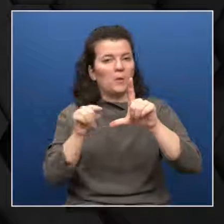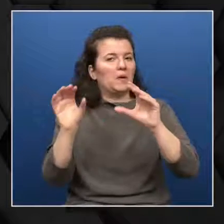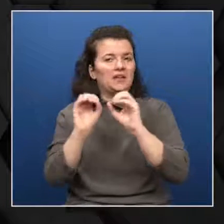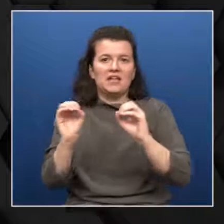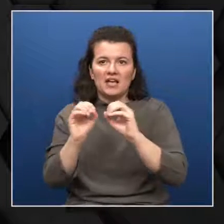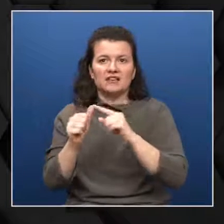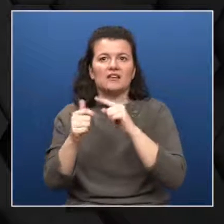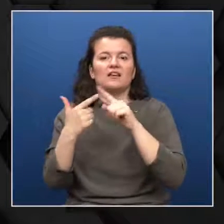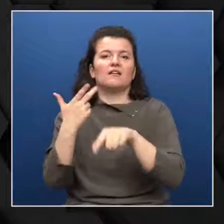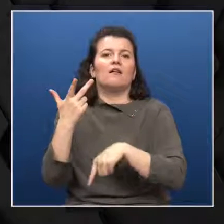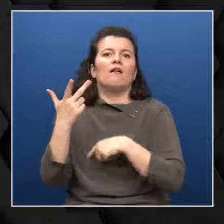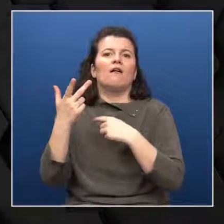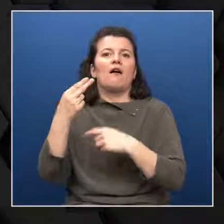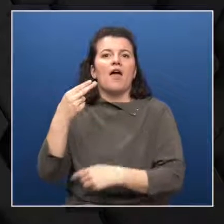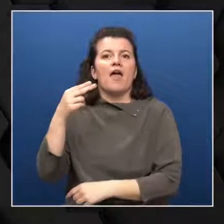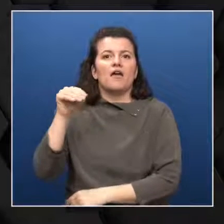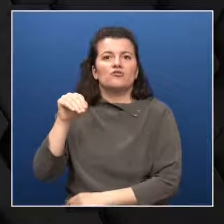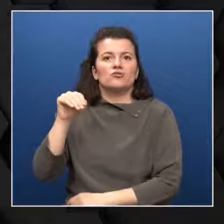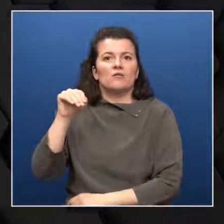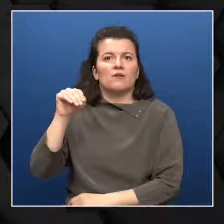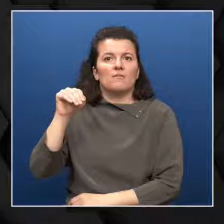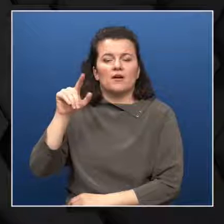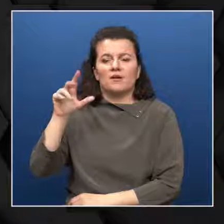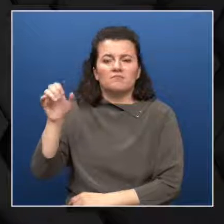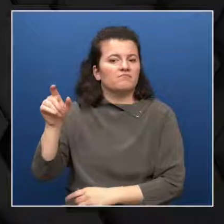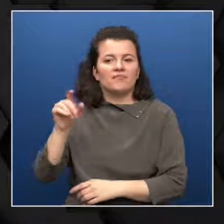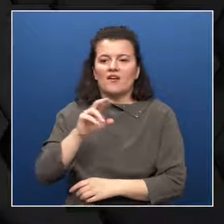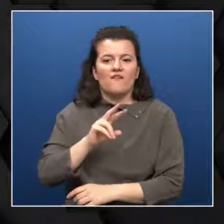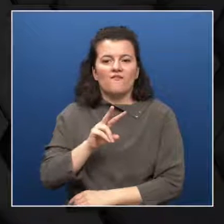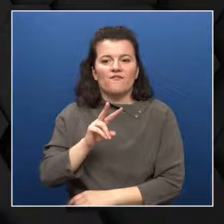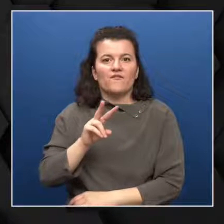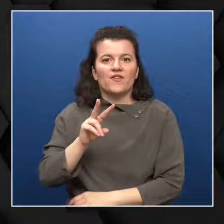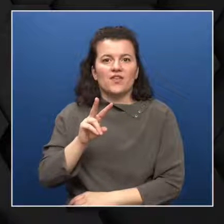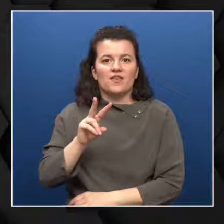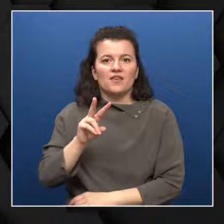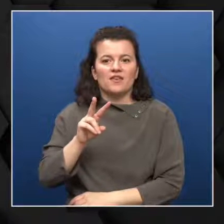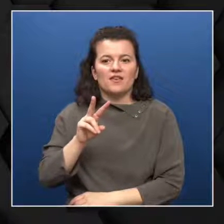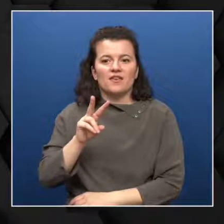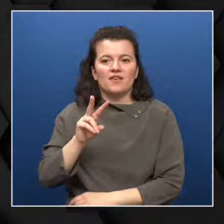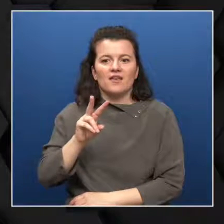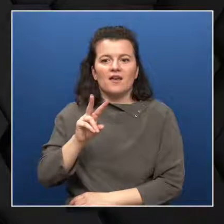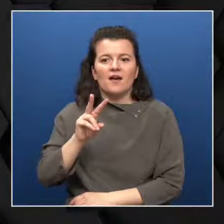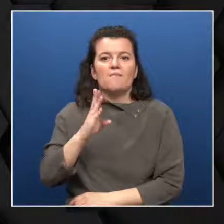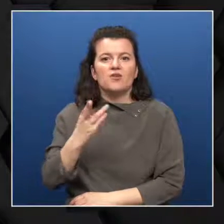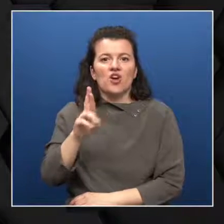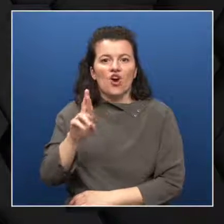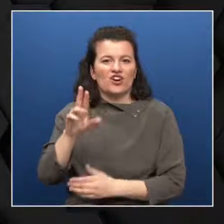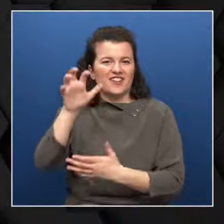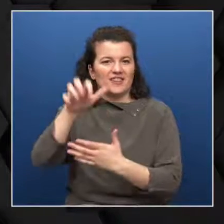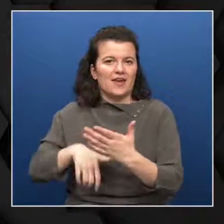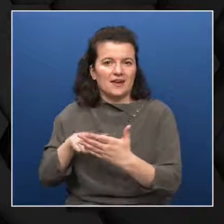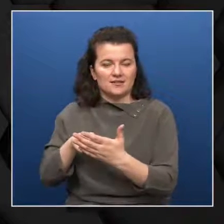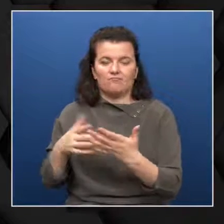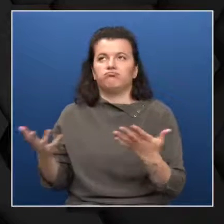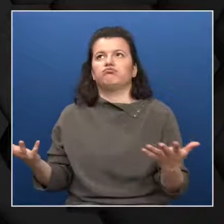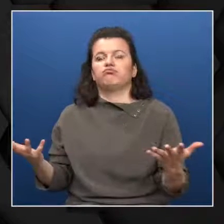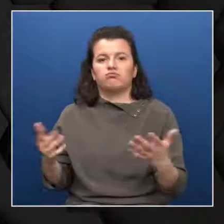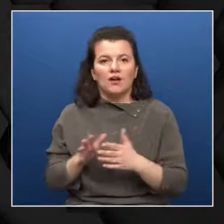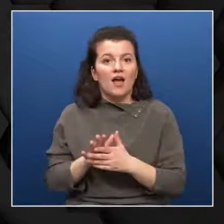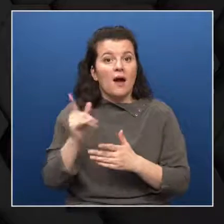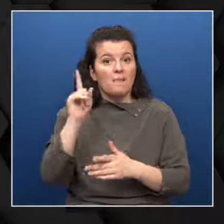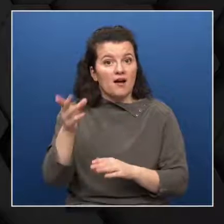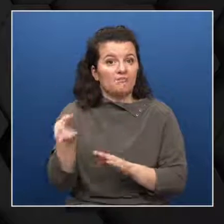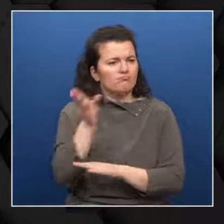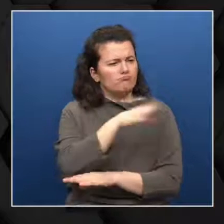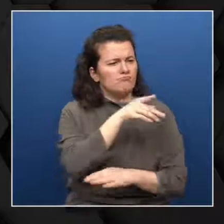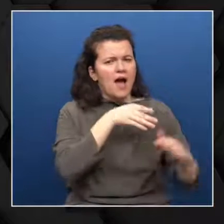HTML, they've gone and just created BR tags. So it looks like a list, but a screen reader can't read it. And if you click on the accessible version, what